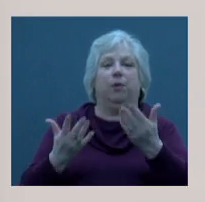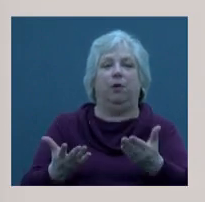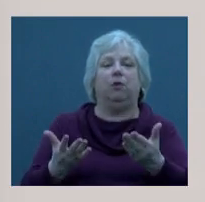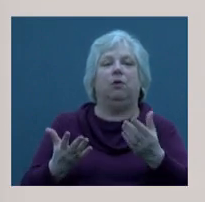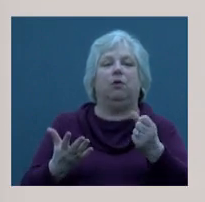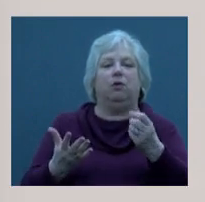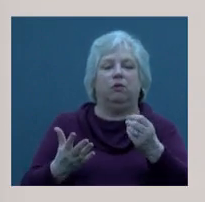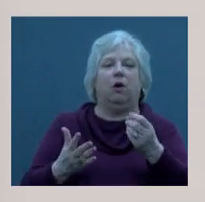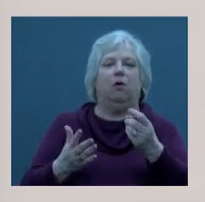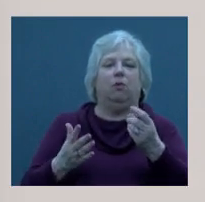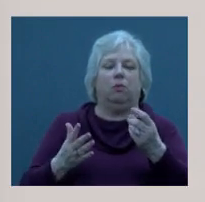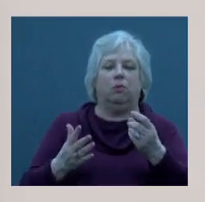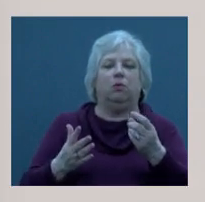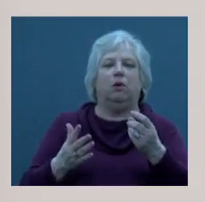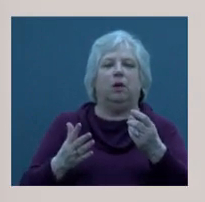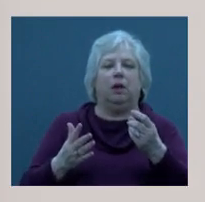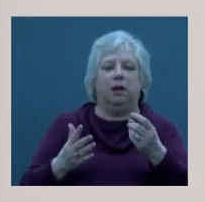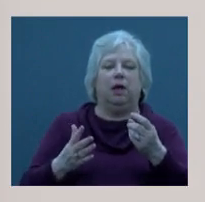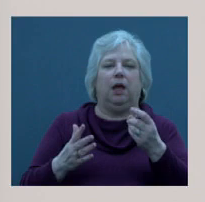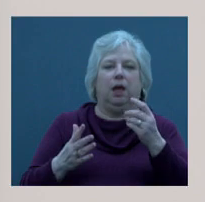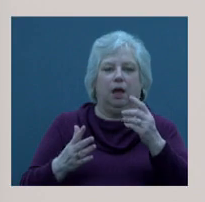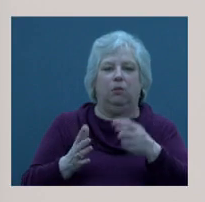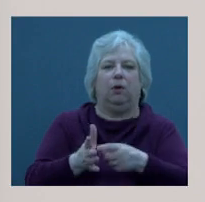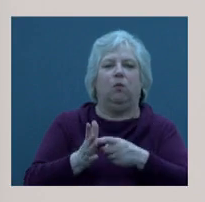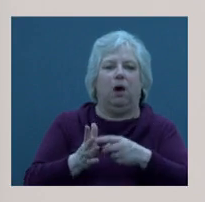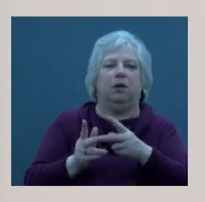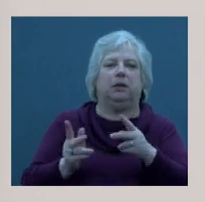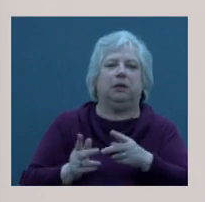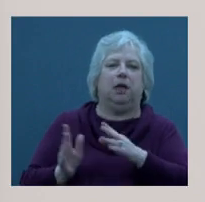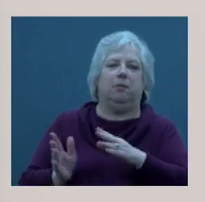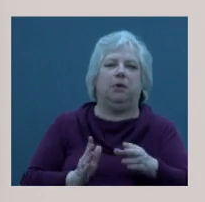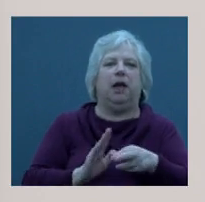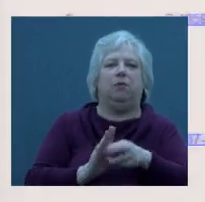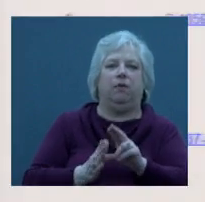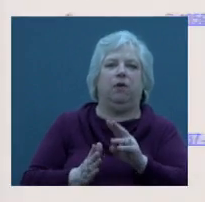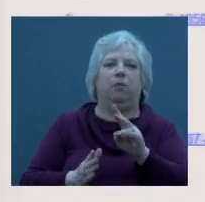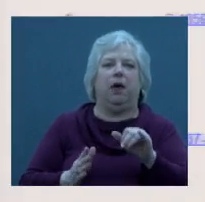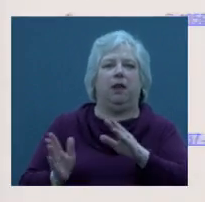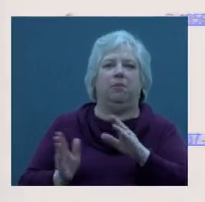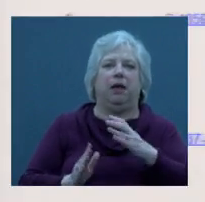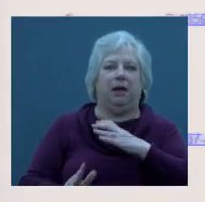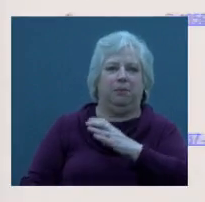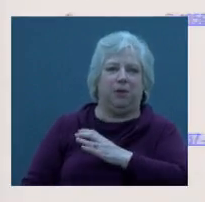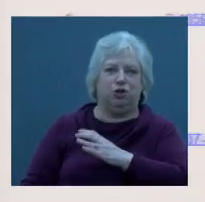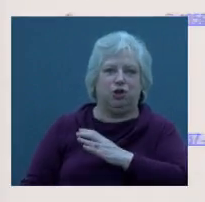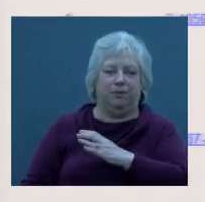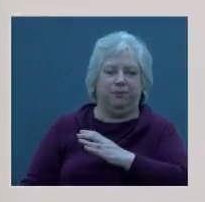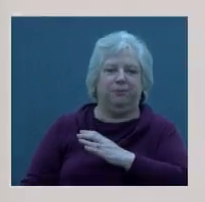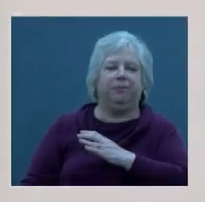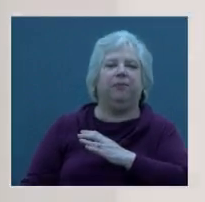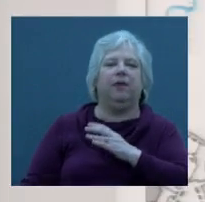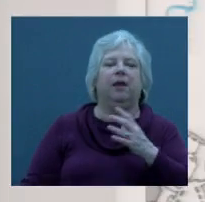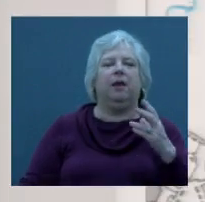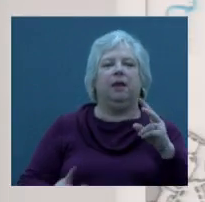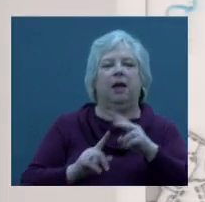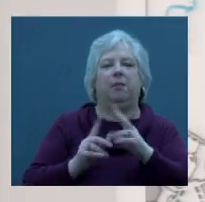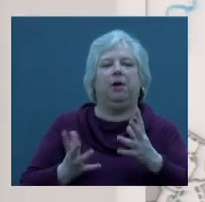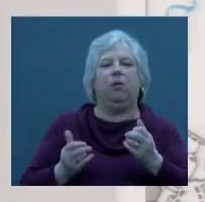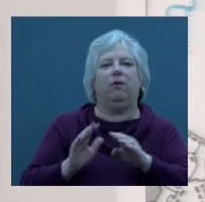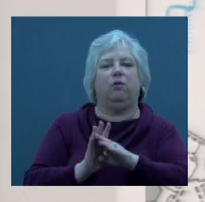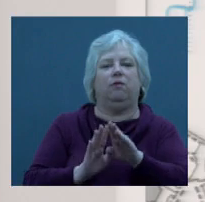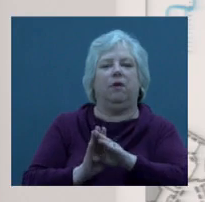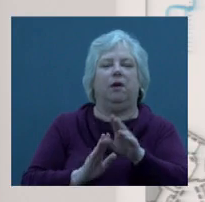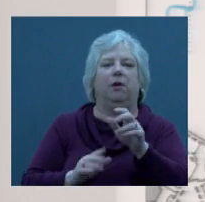therefore it falls as a site plan review by the Planning Commission. The applicant proposes to develop the Travel